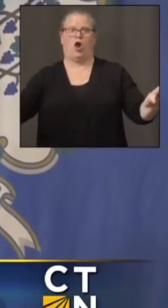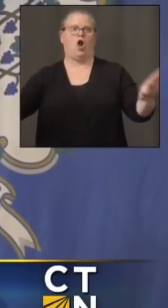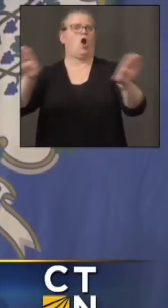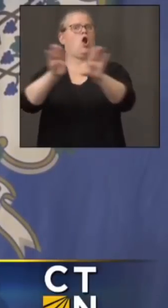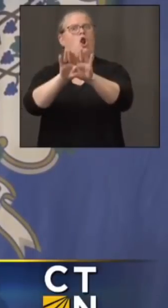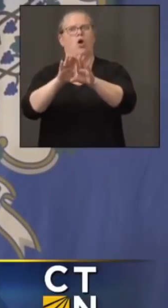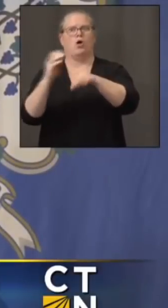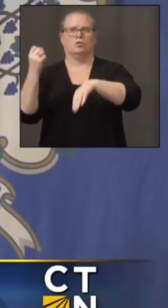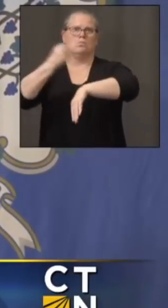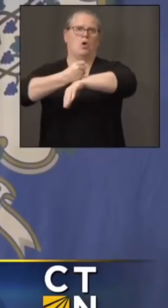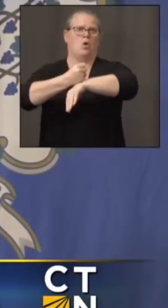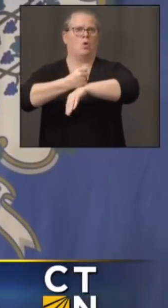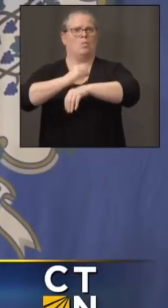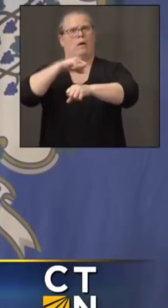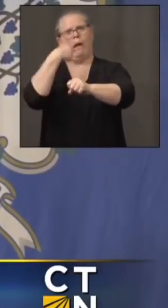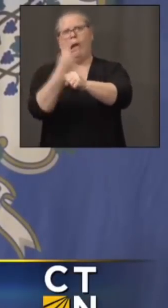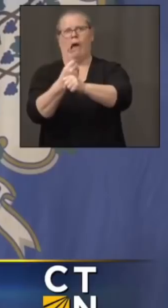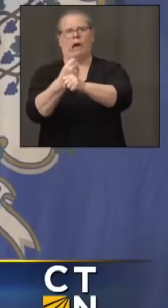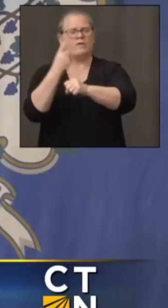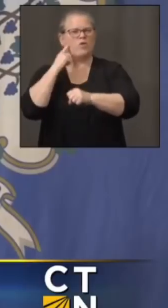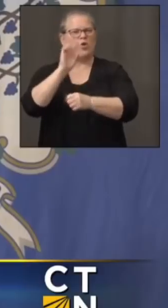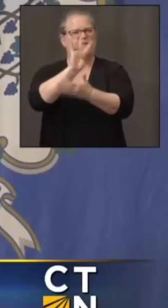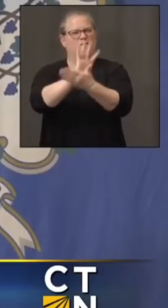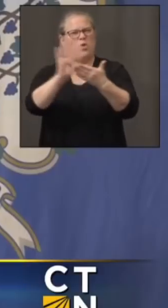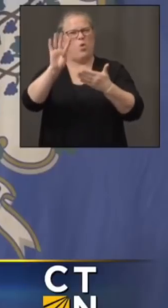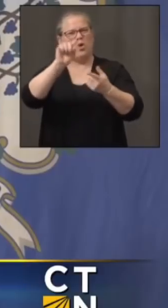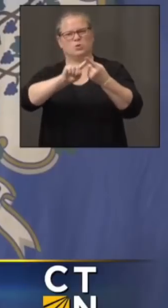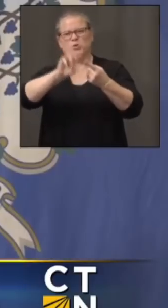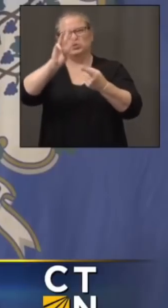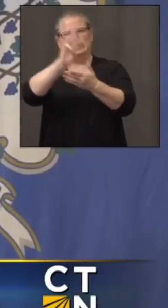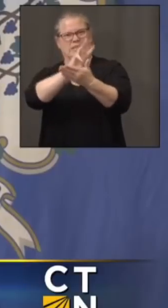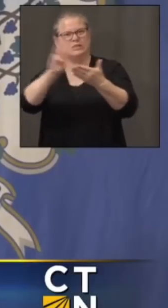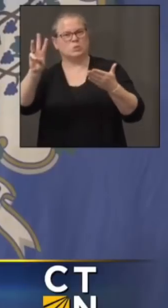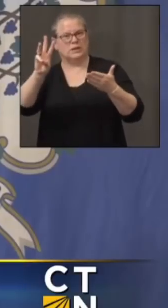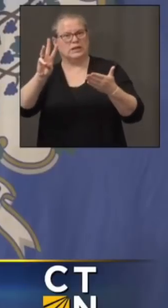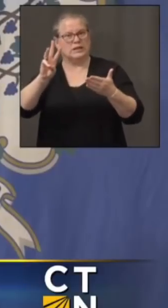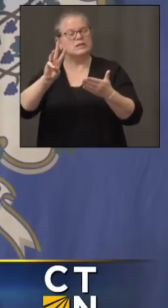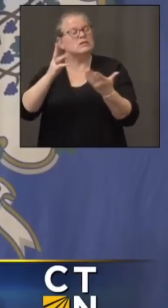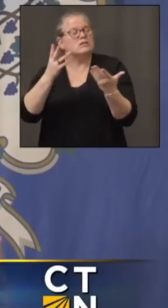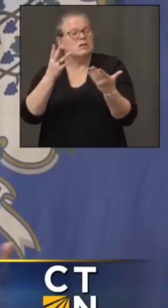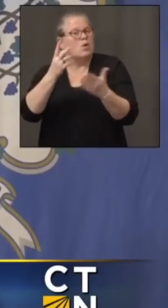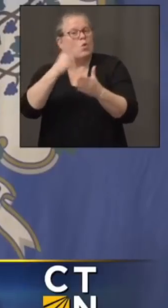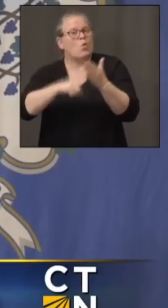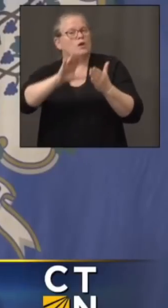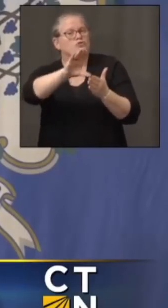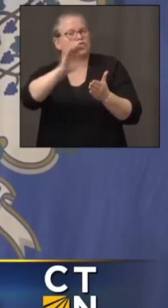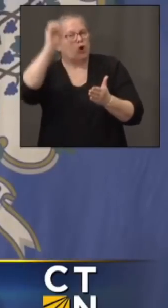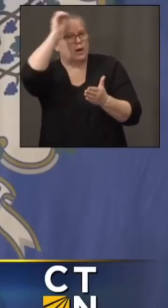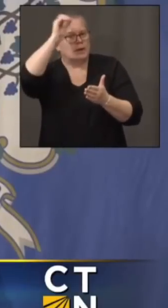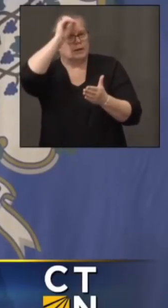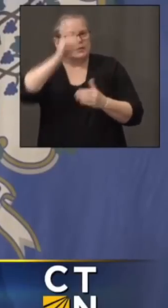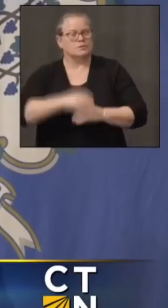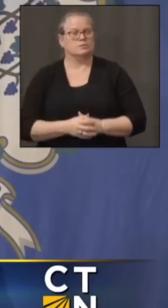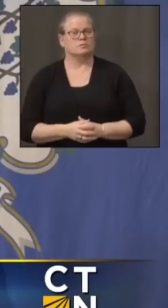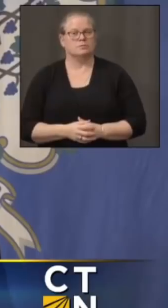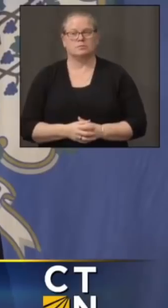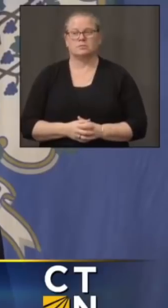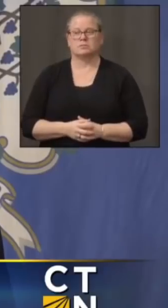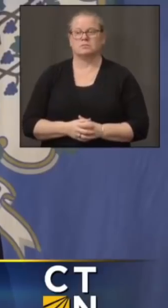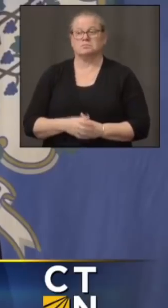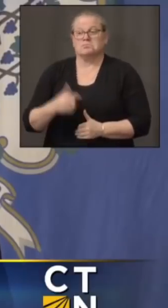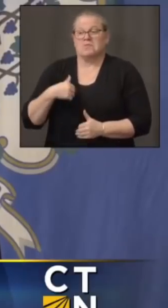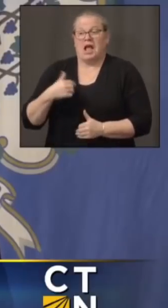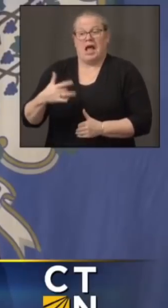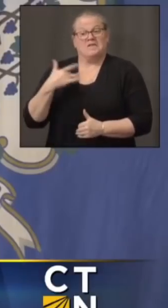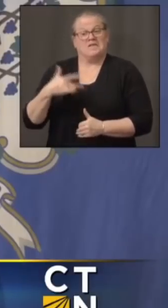a long lockdown. I think there is an appetite to do things we can to mitigate the spread of this, to do everything